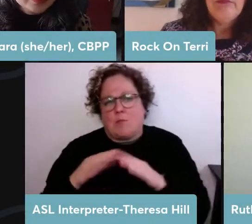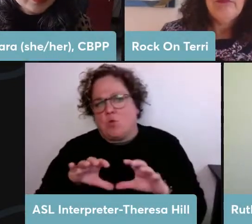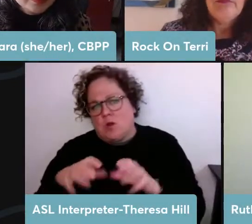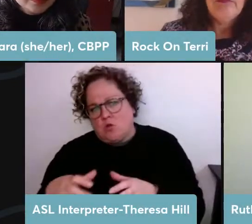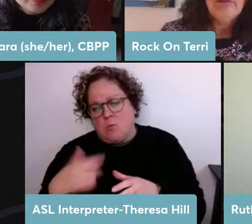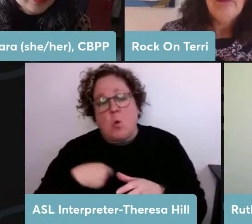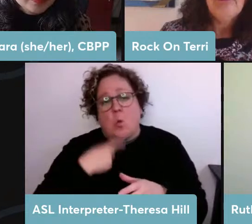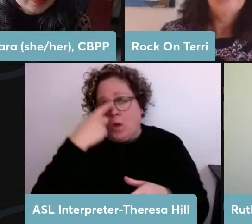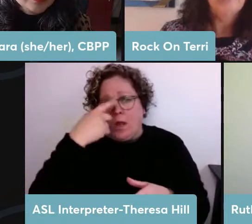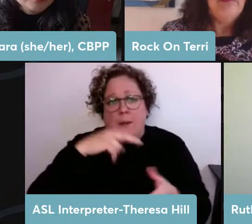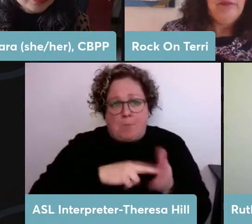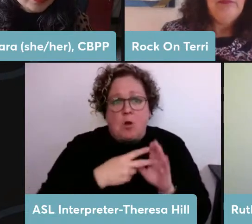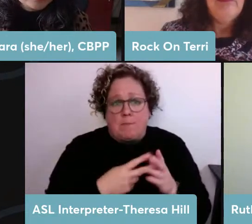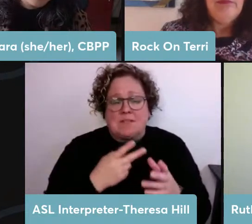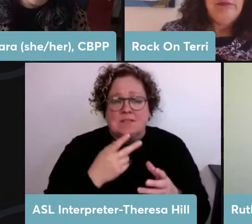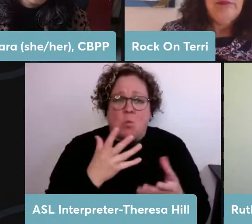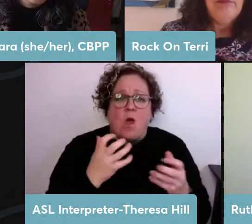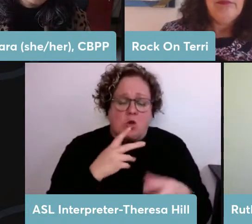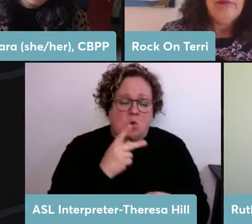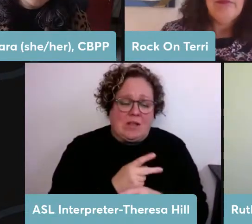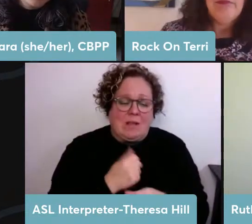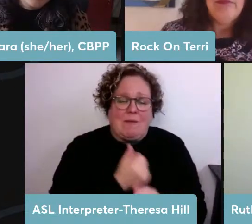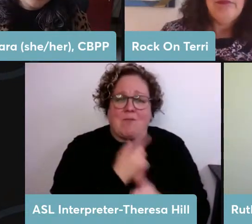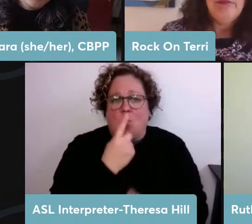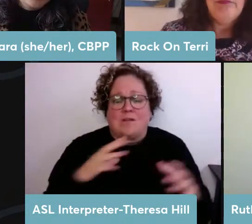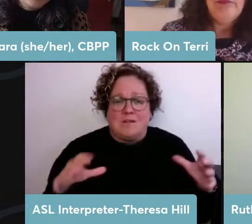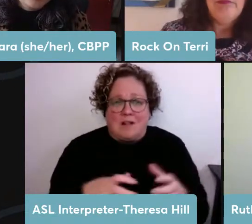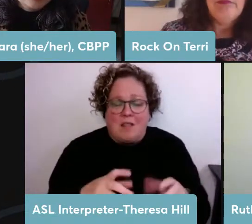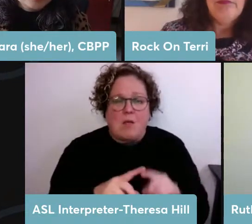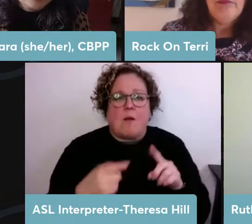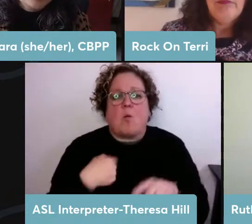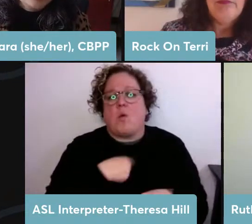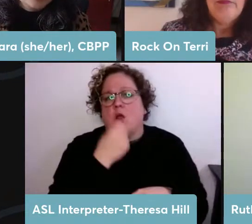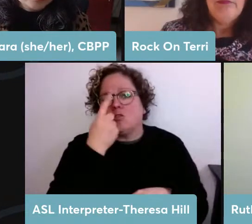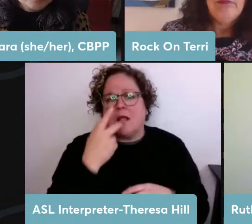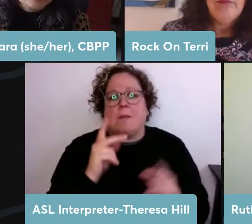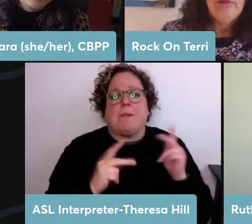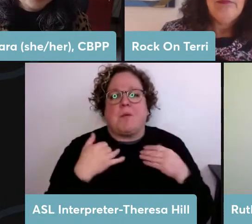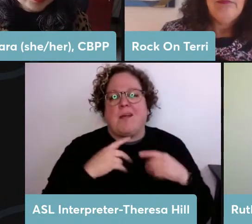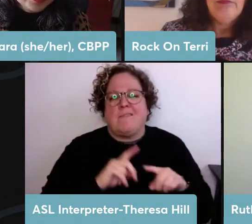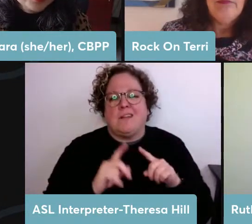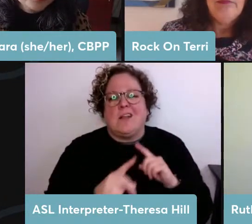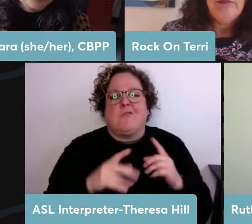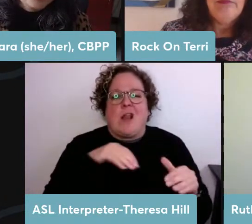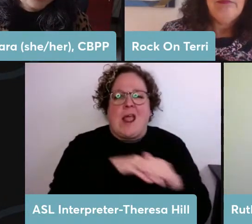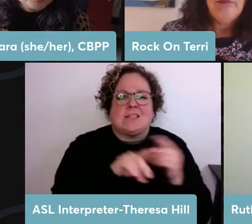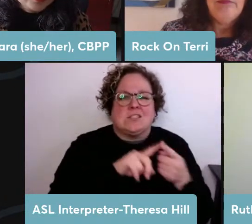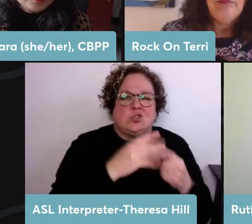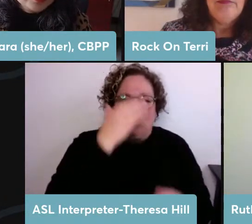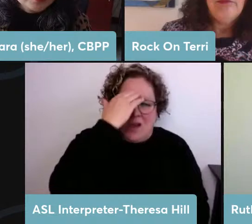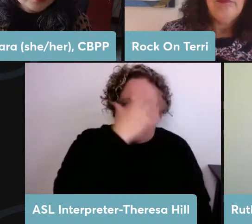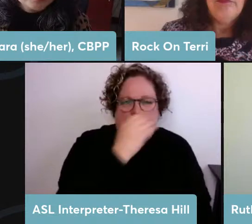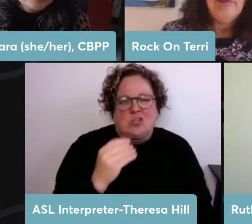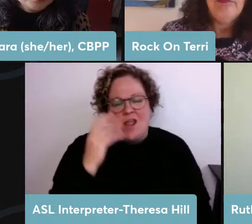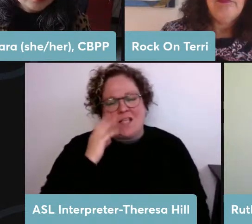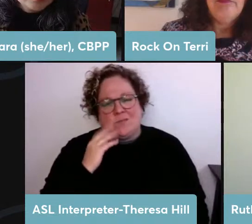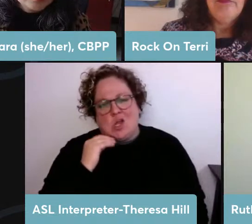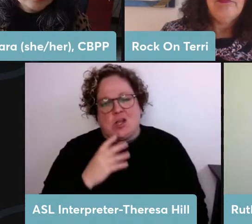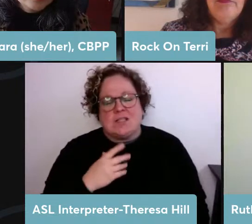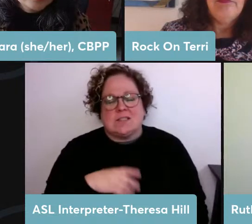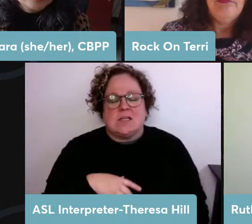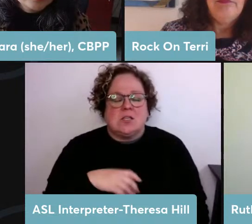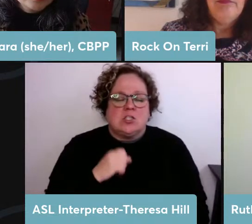to keep everyone together, but we also understood people had different access to knowledge and information and experience. So we spent the time to make